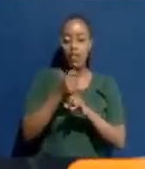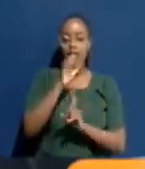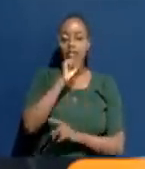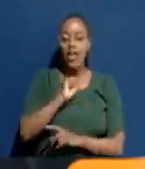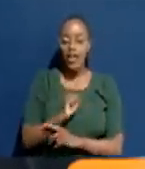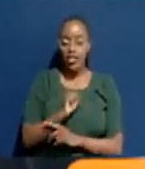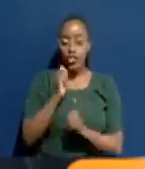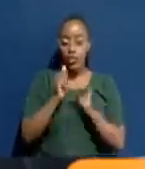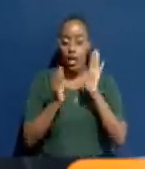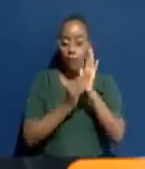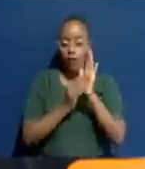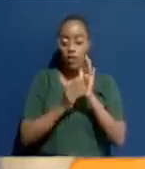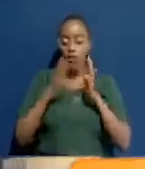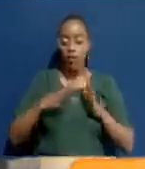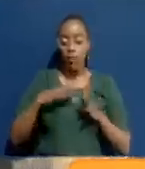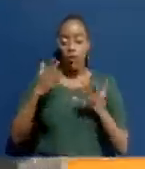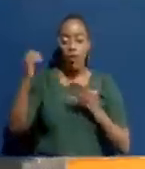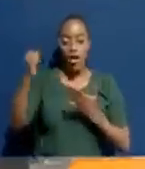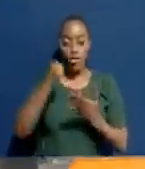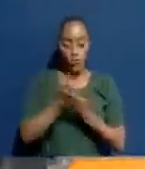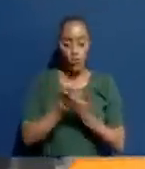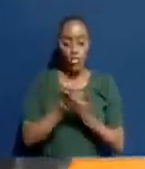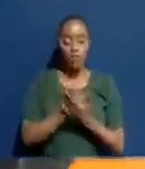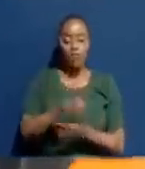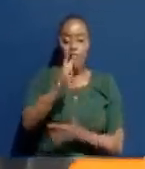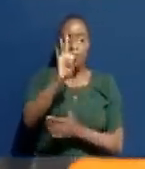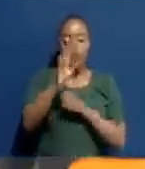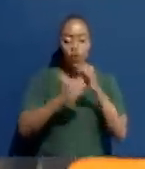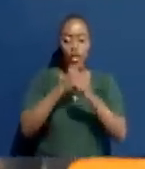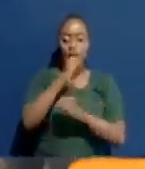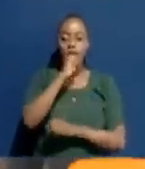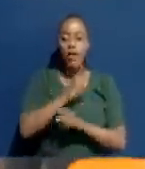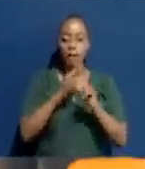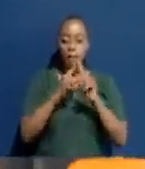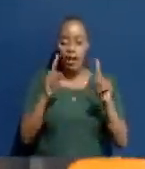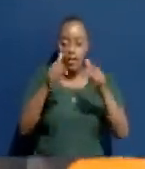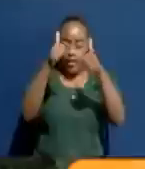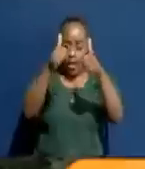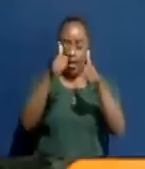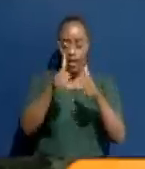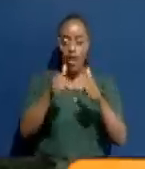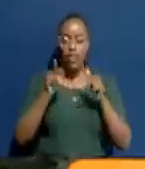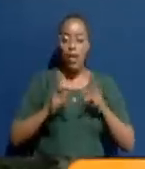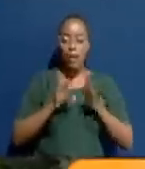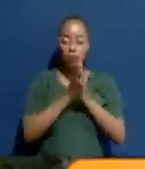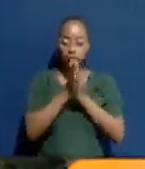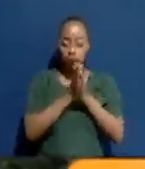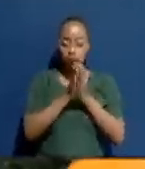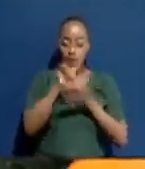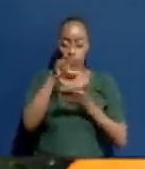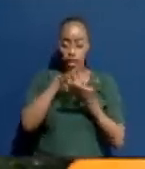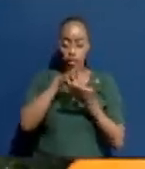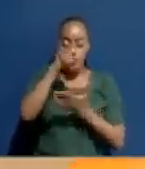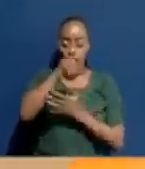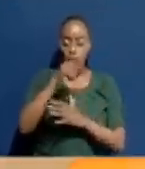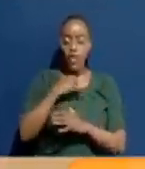requirement set by the recruiters. Obudo is 24 years old, but according to the advert, those interested in the position should